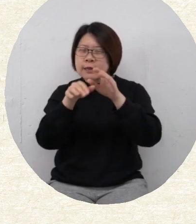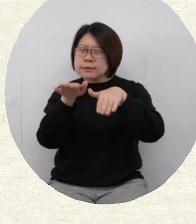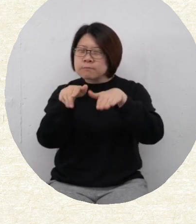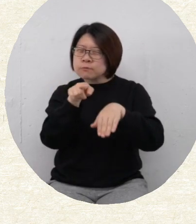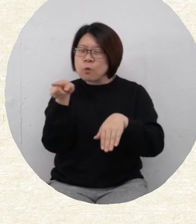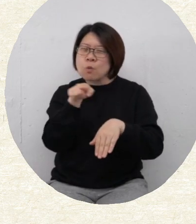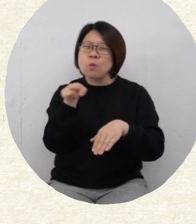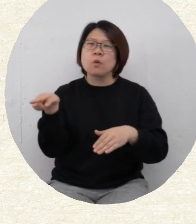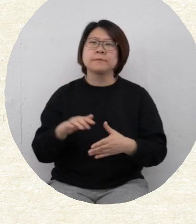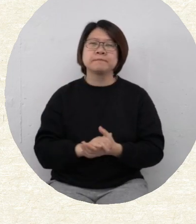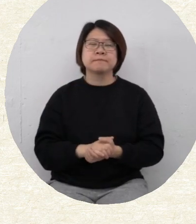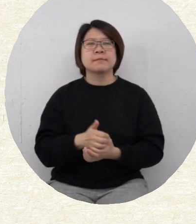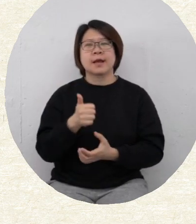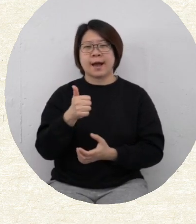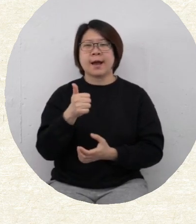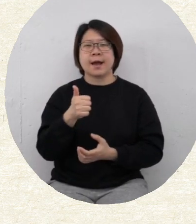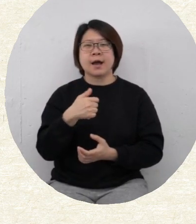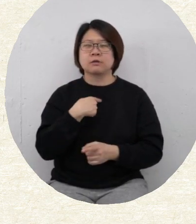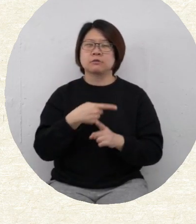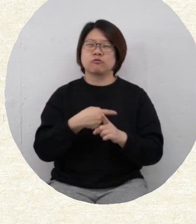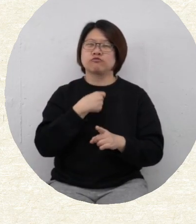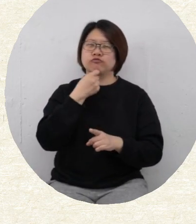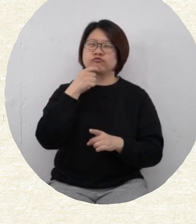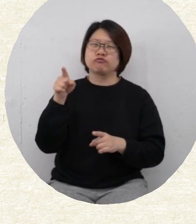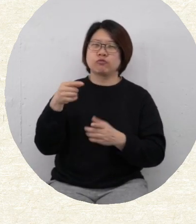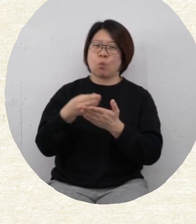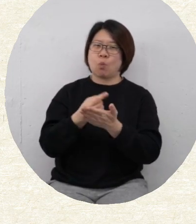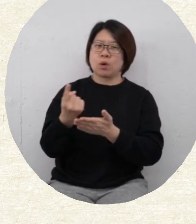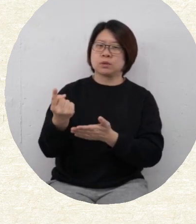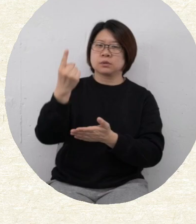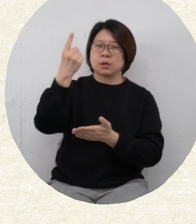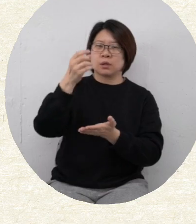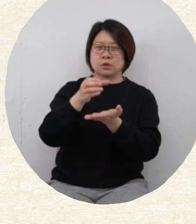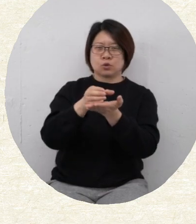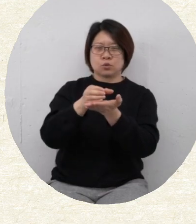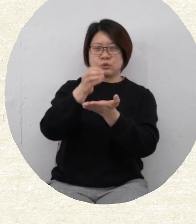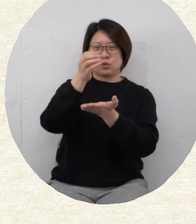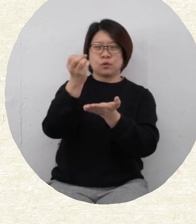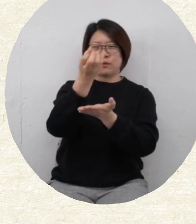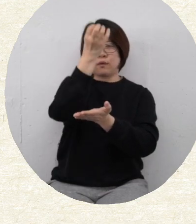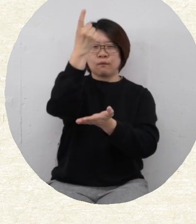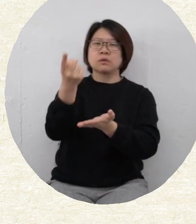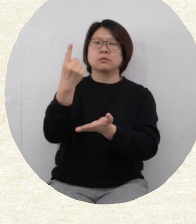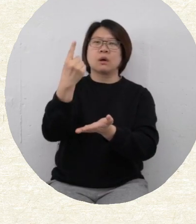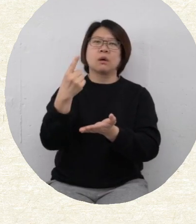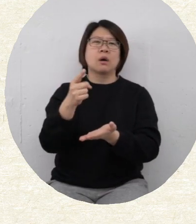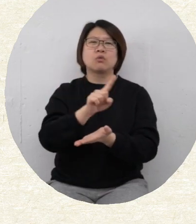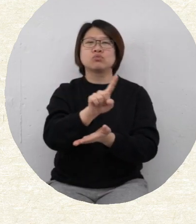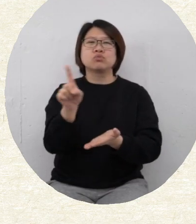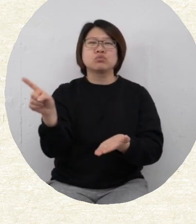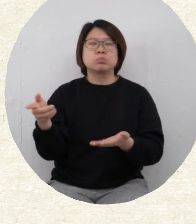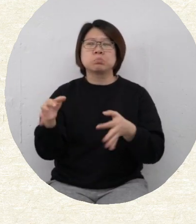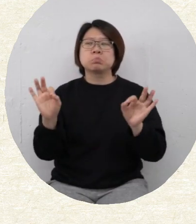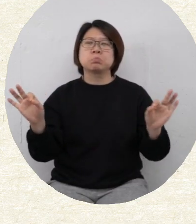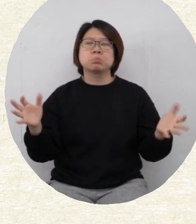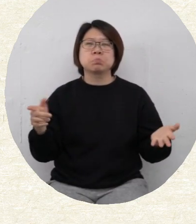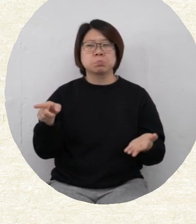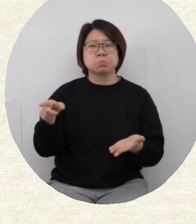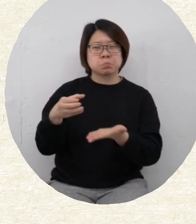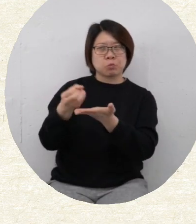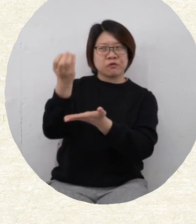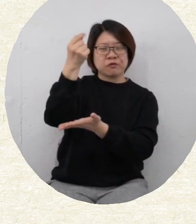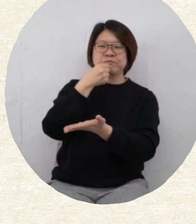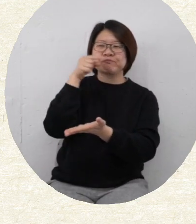lovely. Oh, yeah. So by all means, just to share with you these. So I find